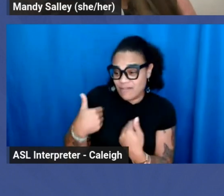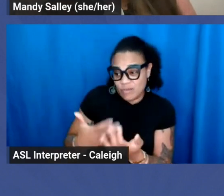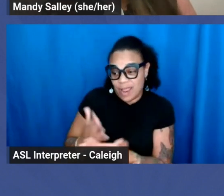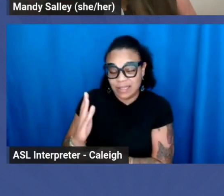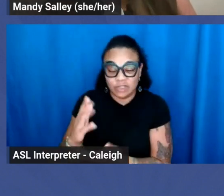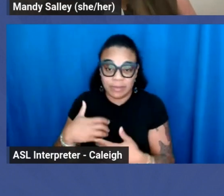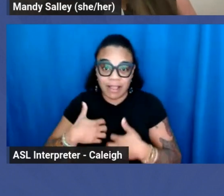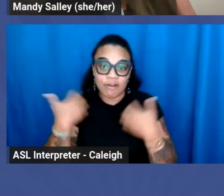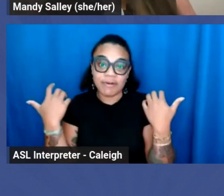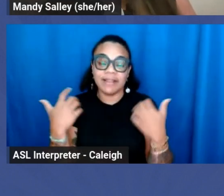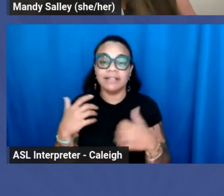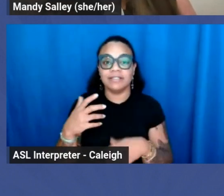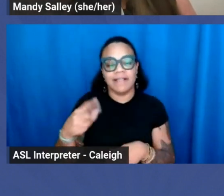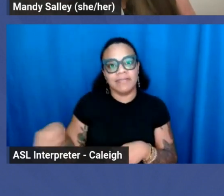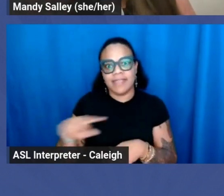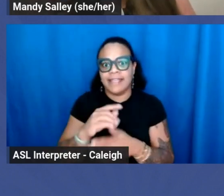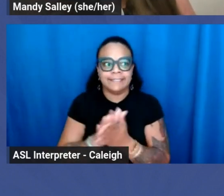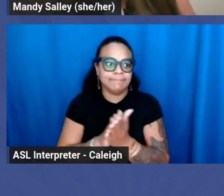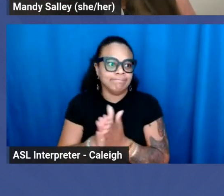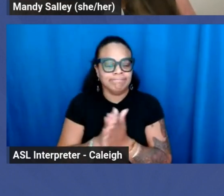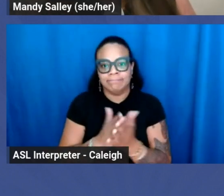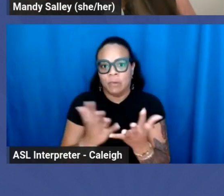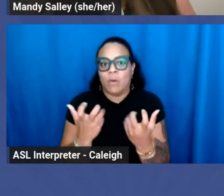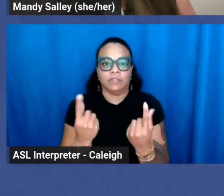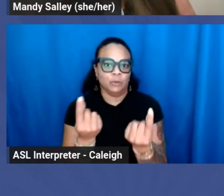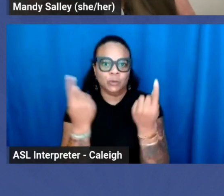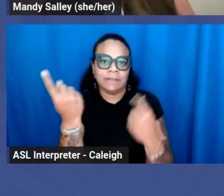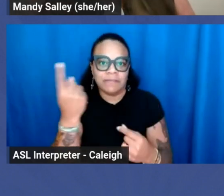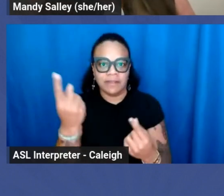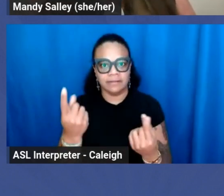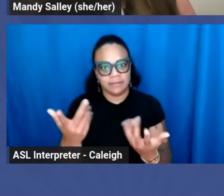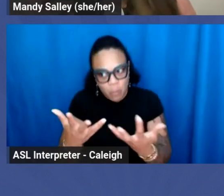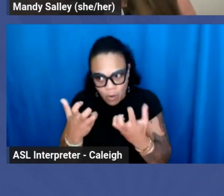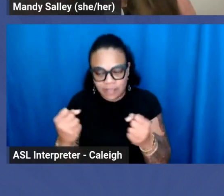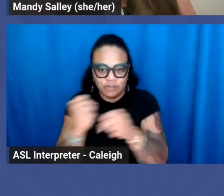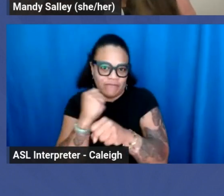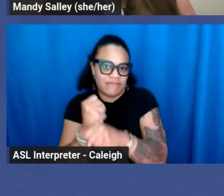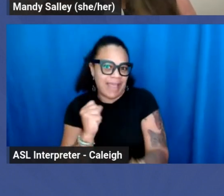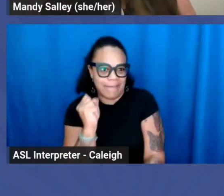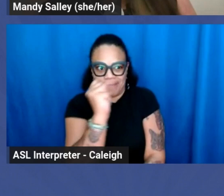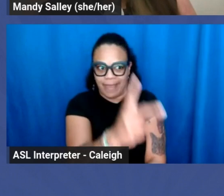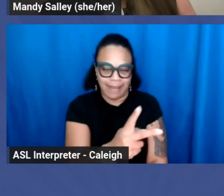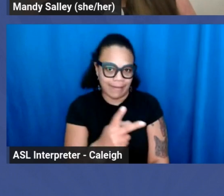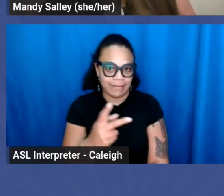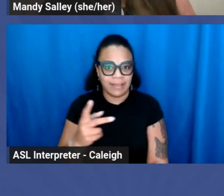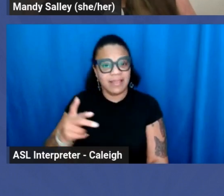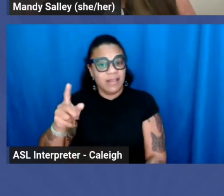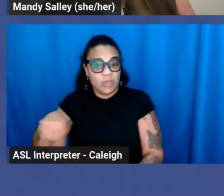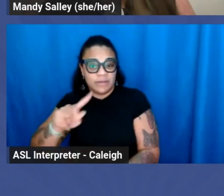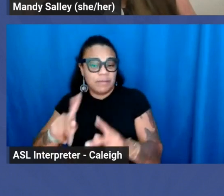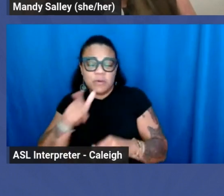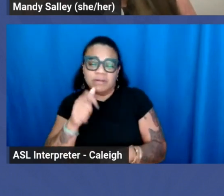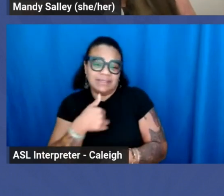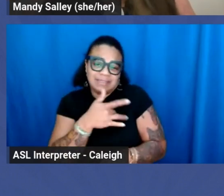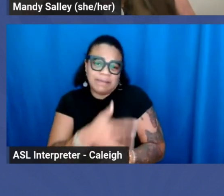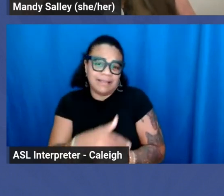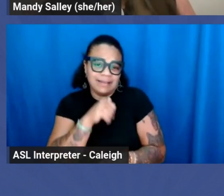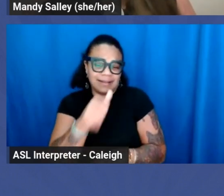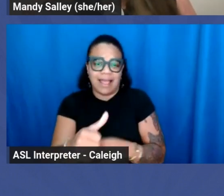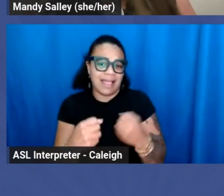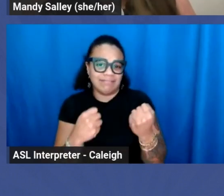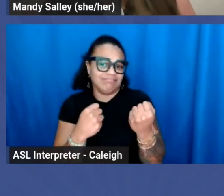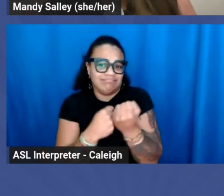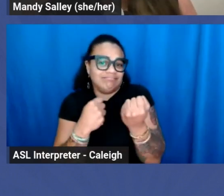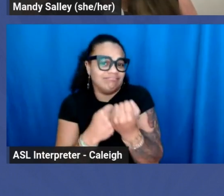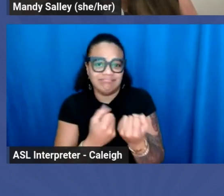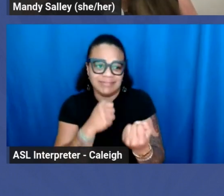looking for something to do, right? Like they wanted to fight back, people who were not in an activist space before, not involved in these